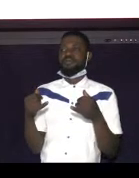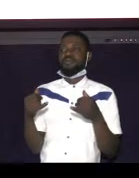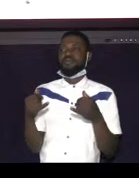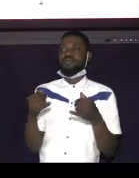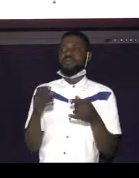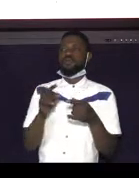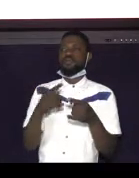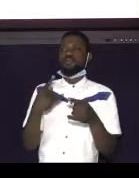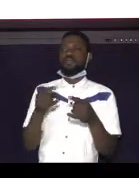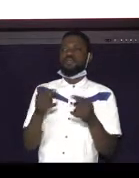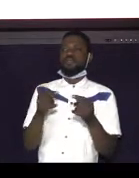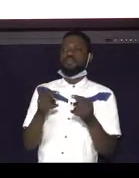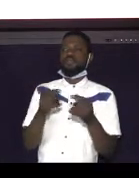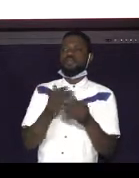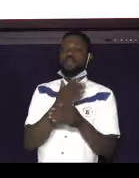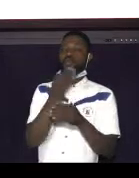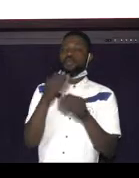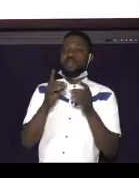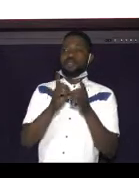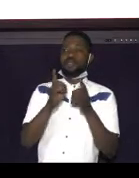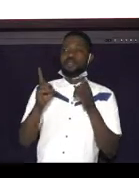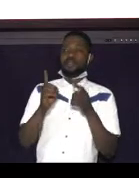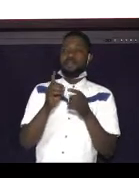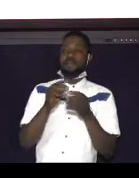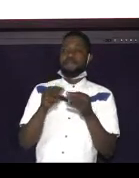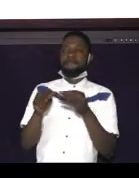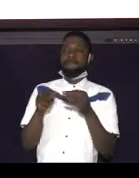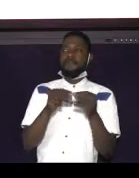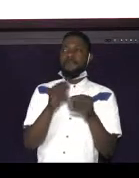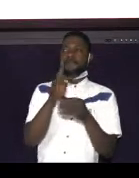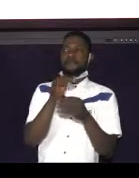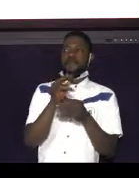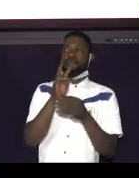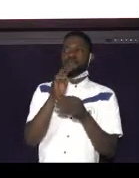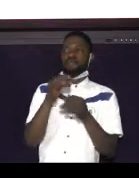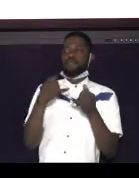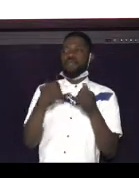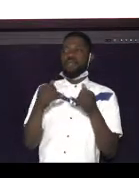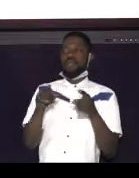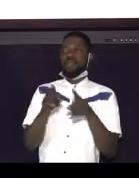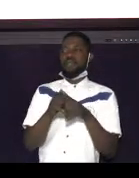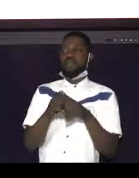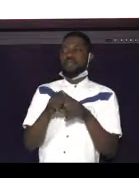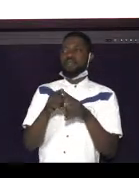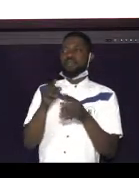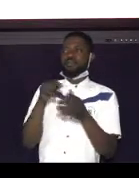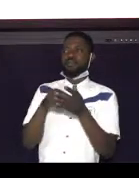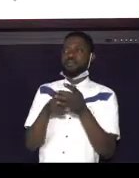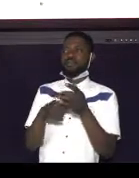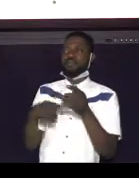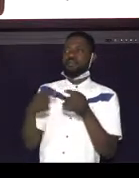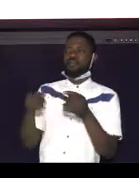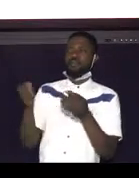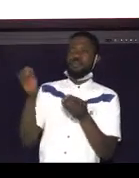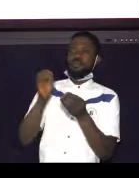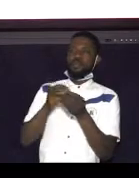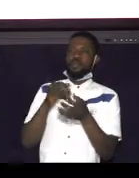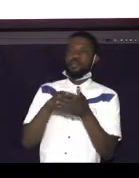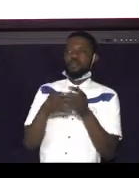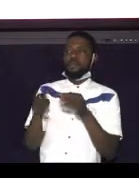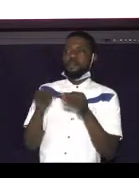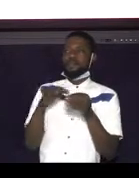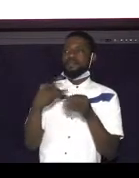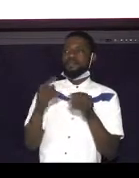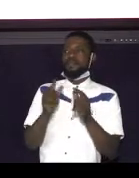the total distance moved by two lines, one moving about the other, like this one. The more it moves,